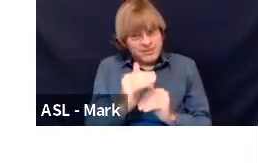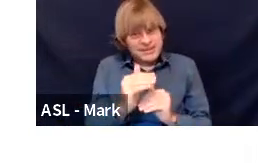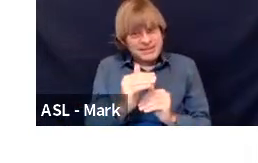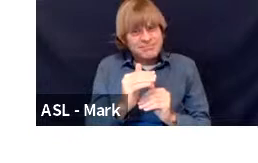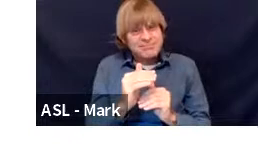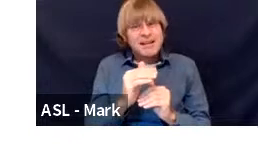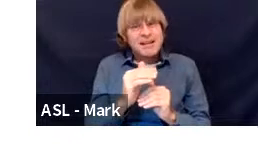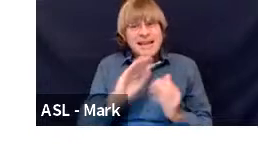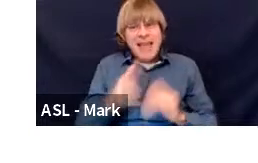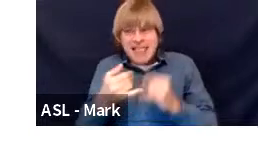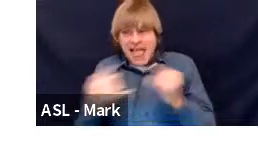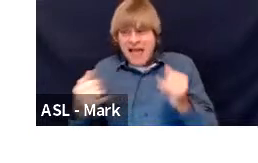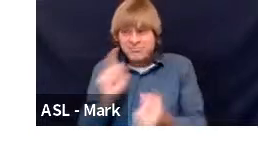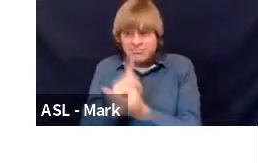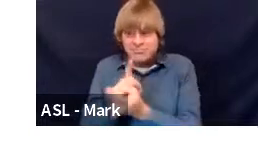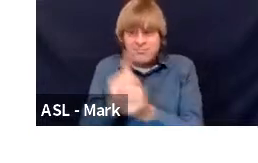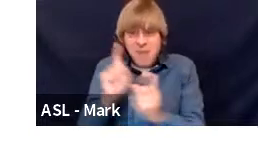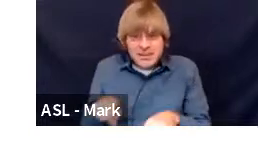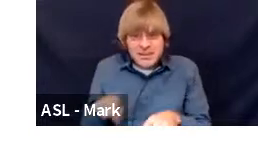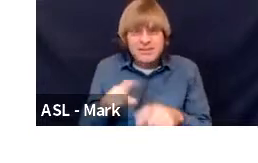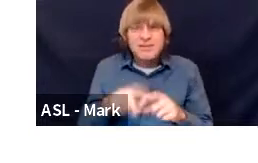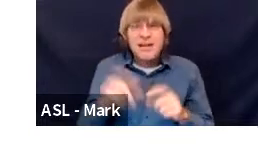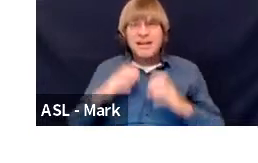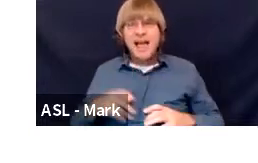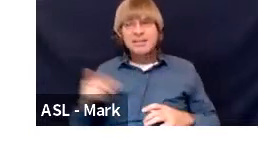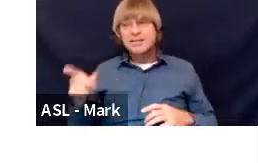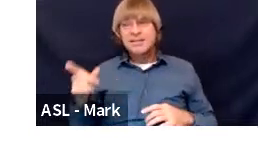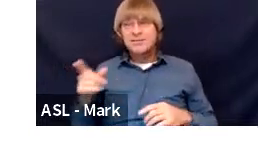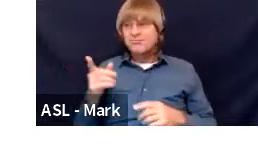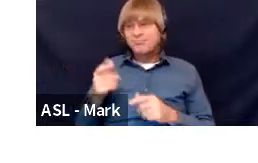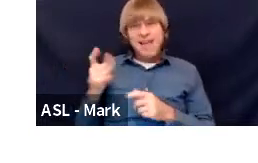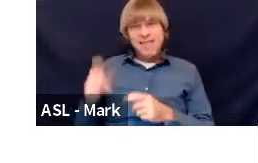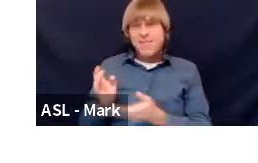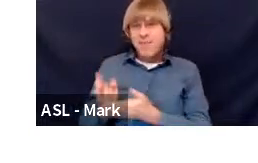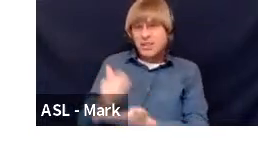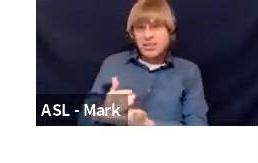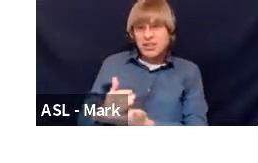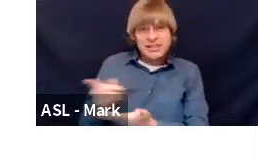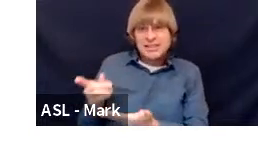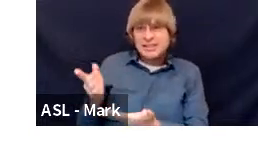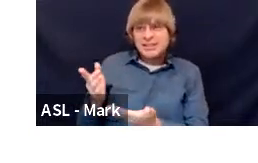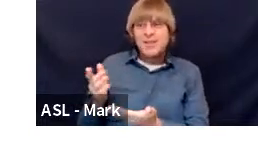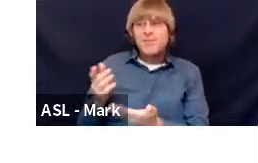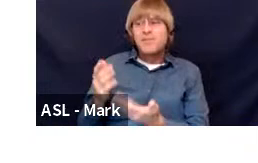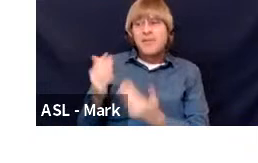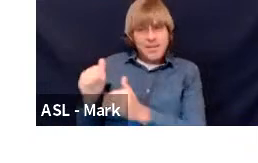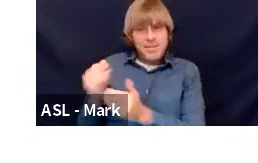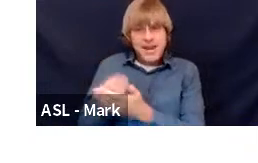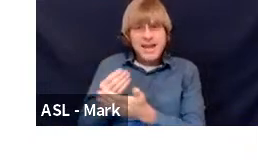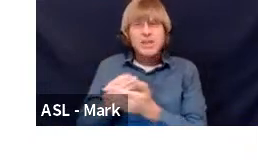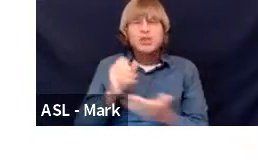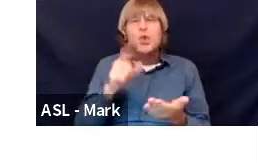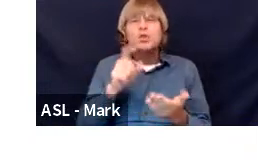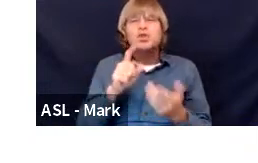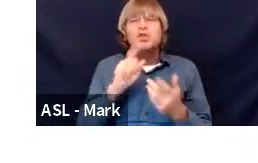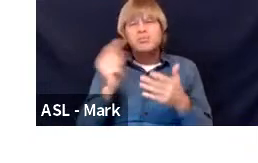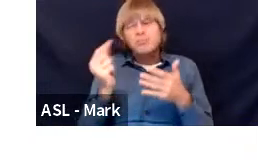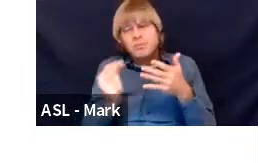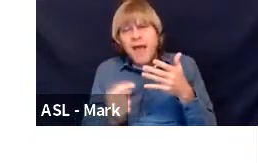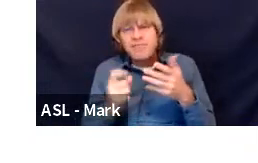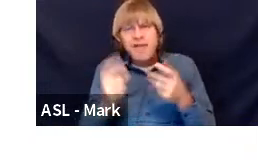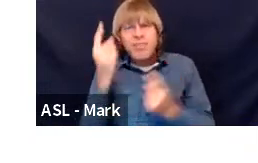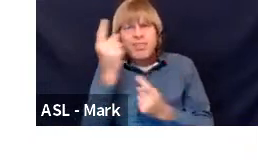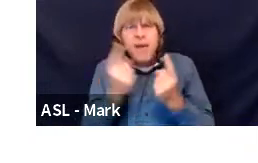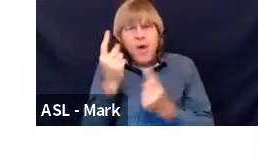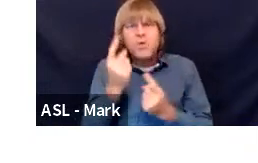tight deadline, a client that's on a budget, and just some